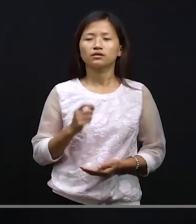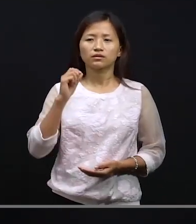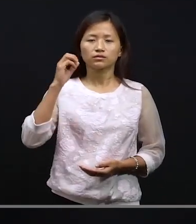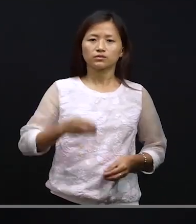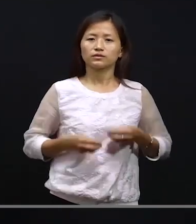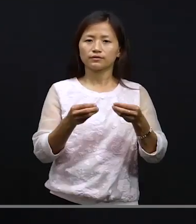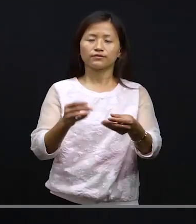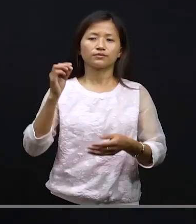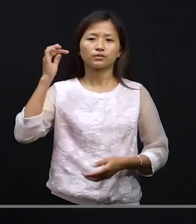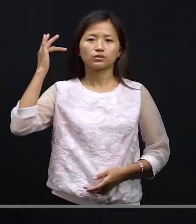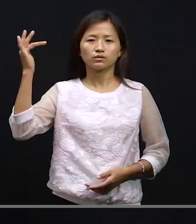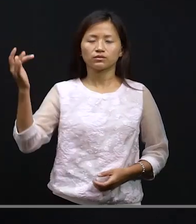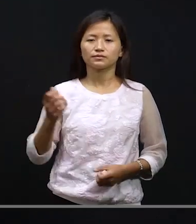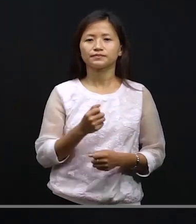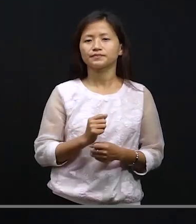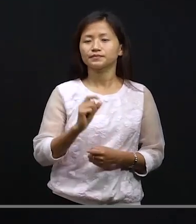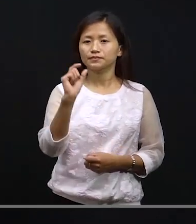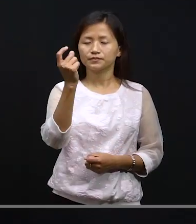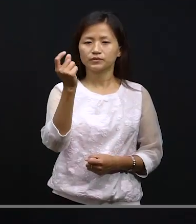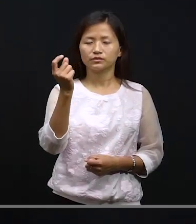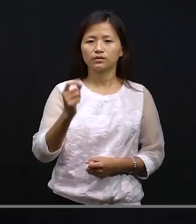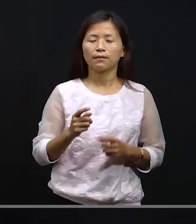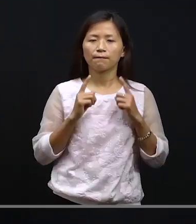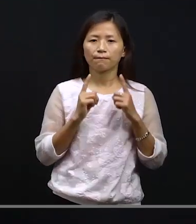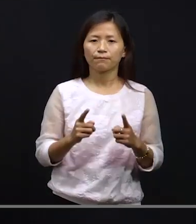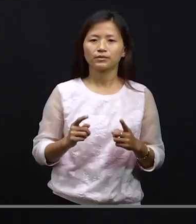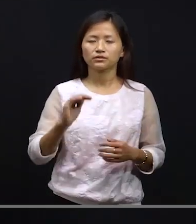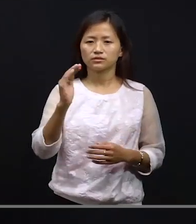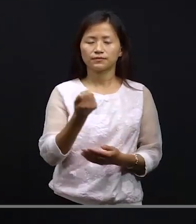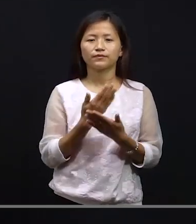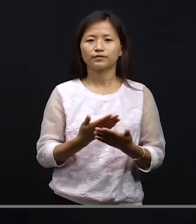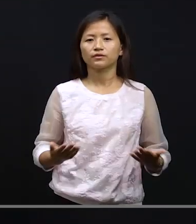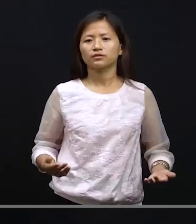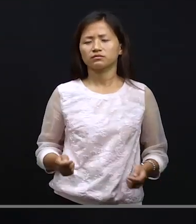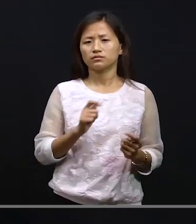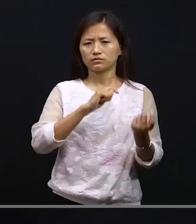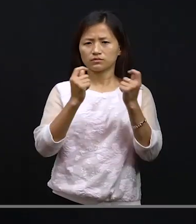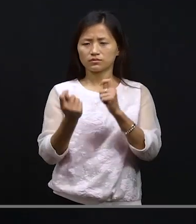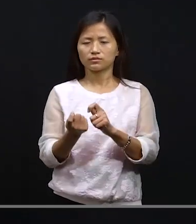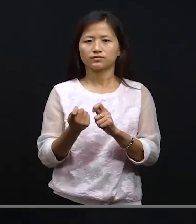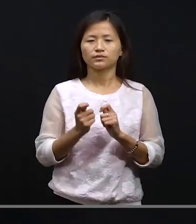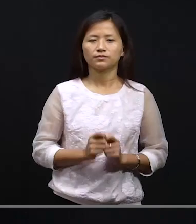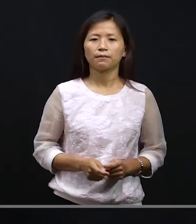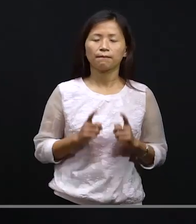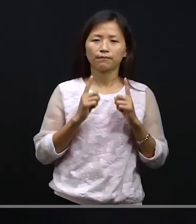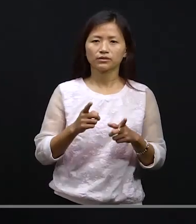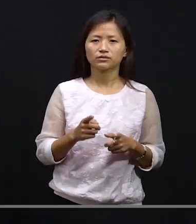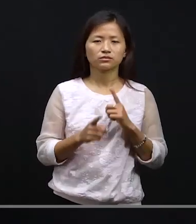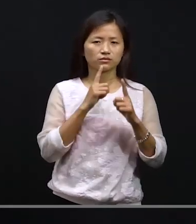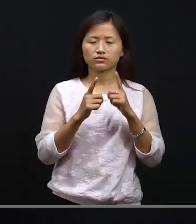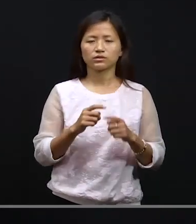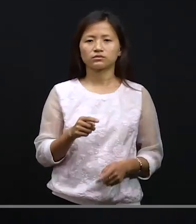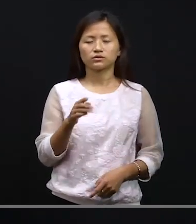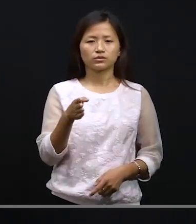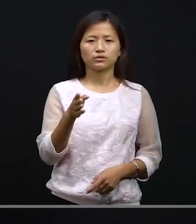gold coins. If you work for somebody, what do you get? You always get something in return, right? I'm not talking about your parents here, because you